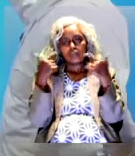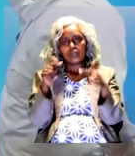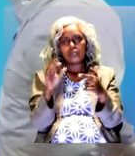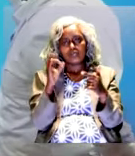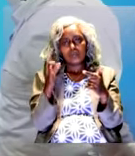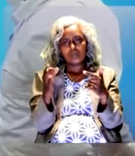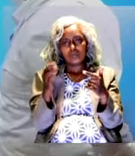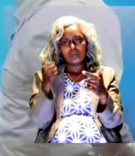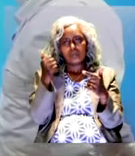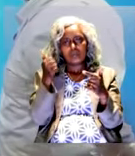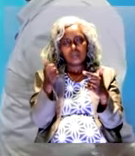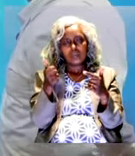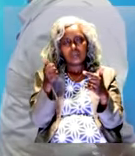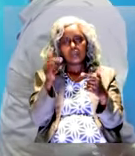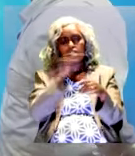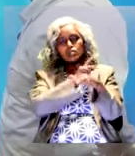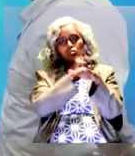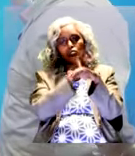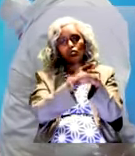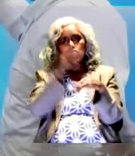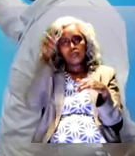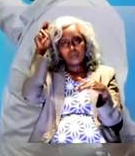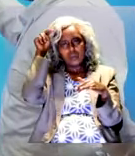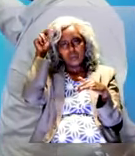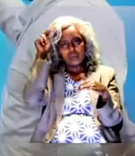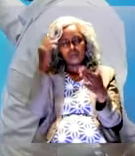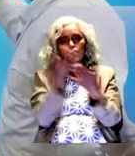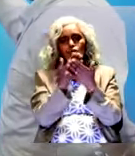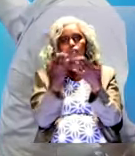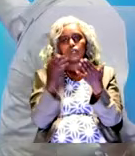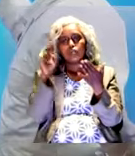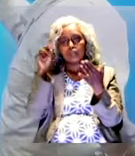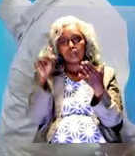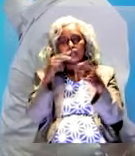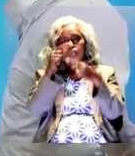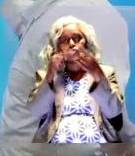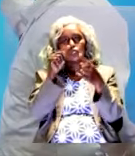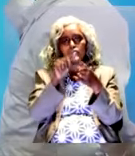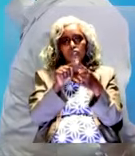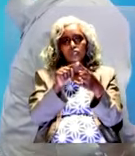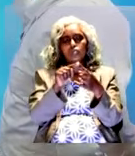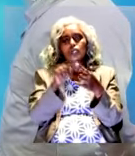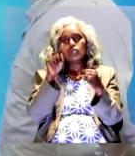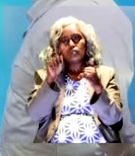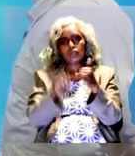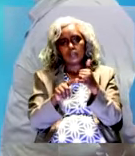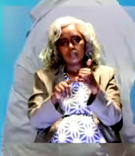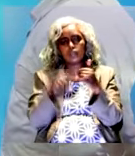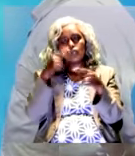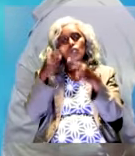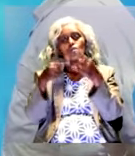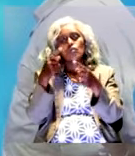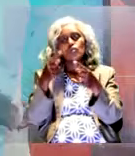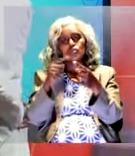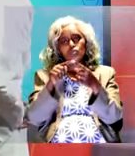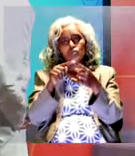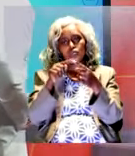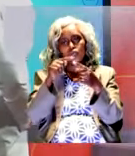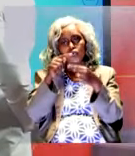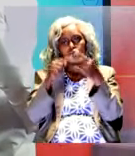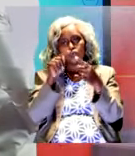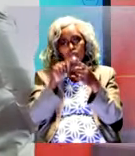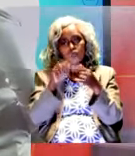of a the power of n when n goes to infinity always goes to